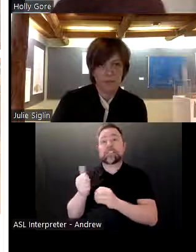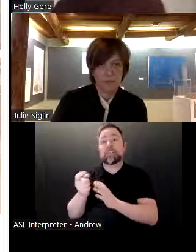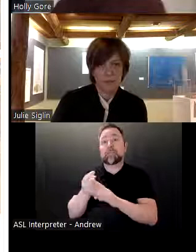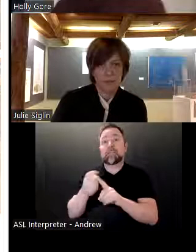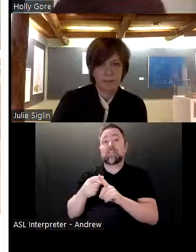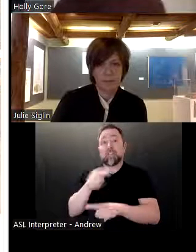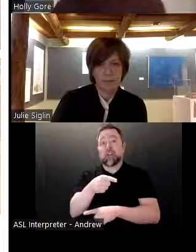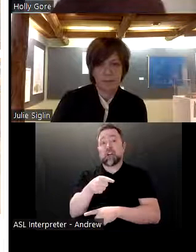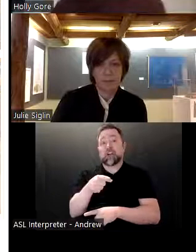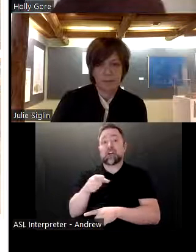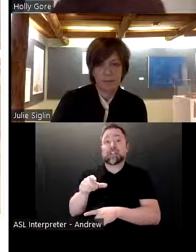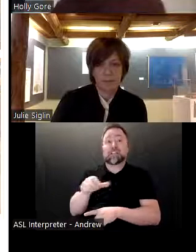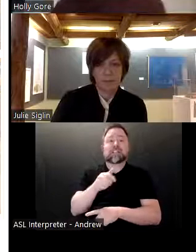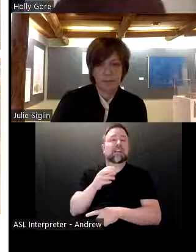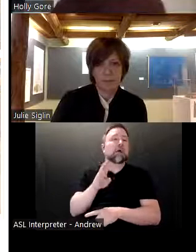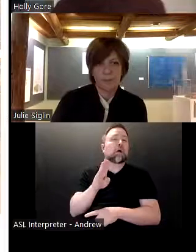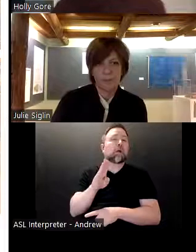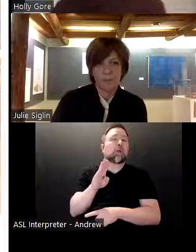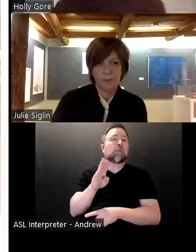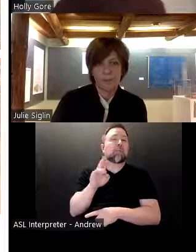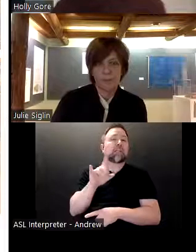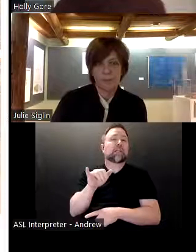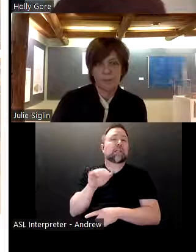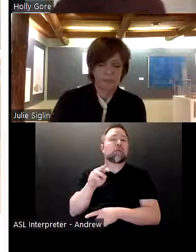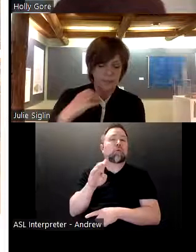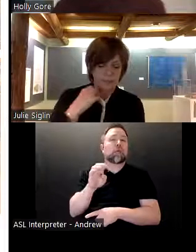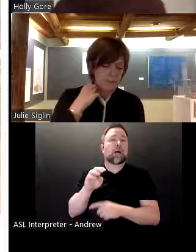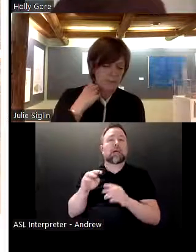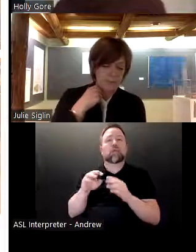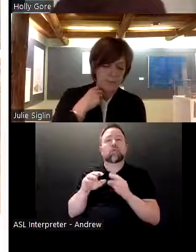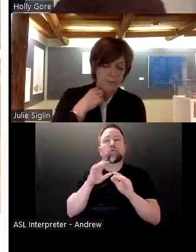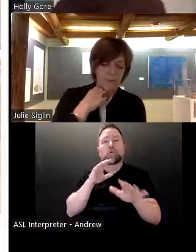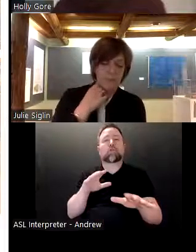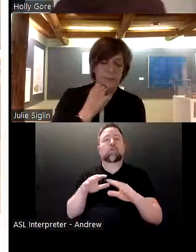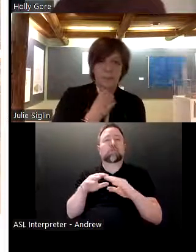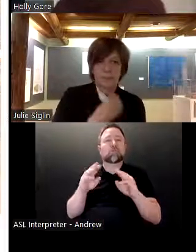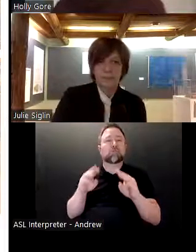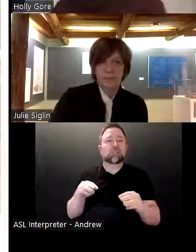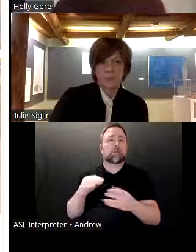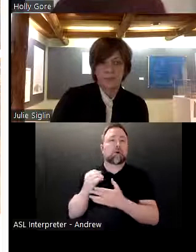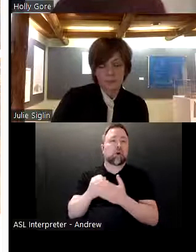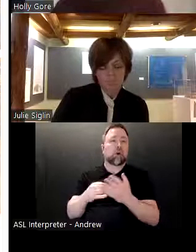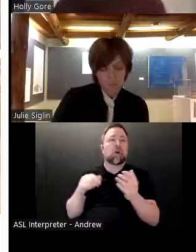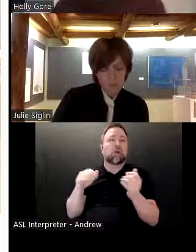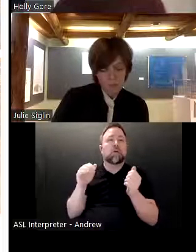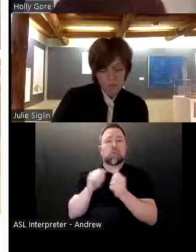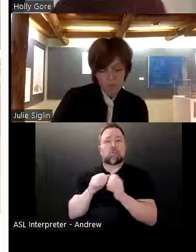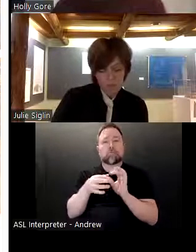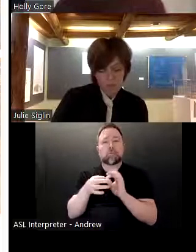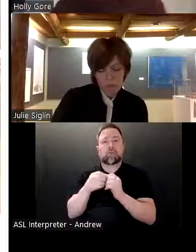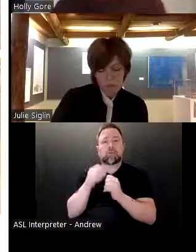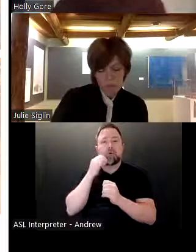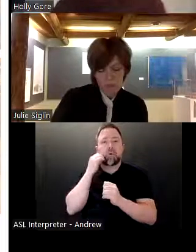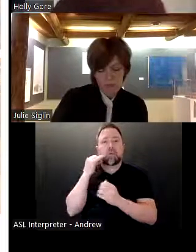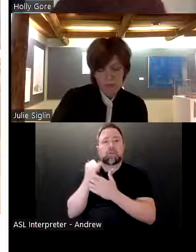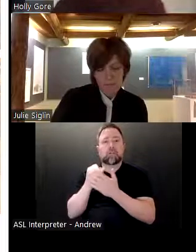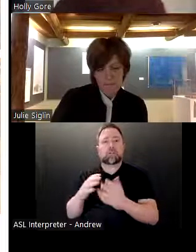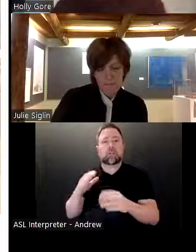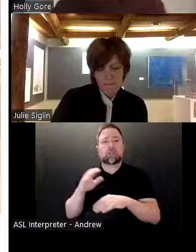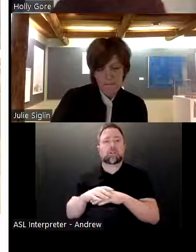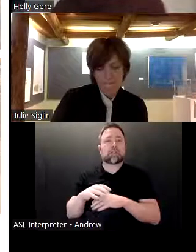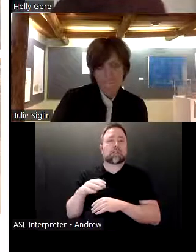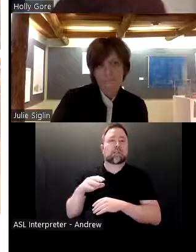is the Brandywine River Museum of Art and Conservancy, which tours the homes and studios associated with illustrator N.C.